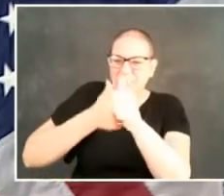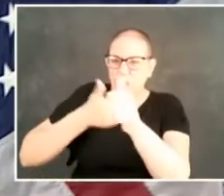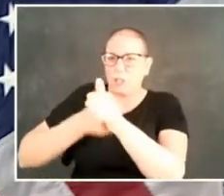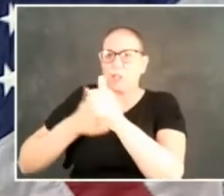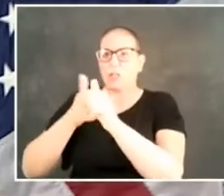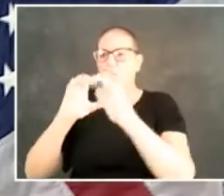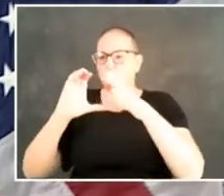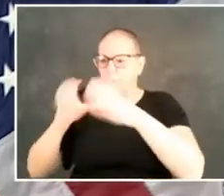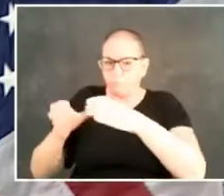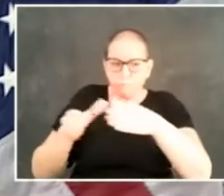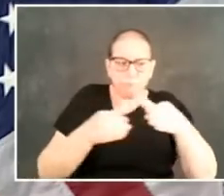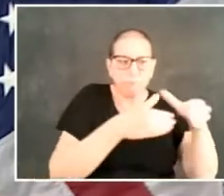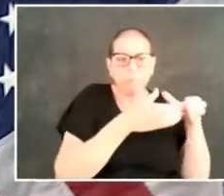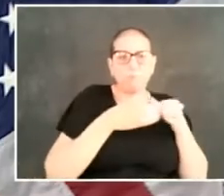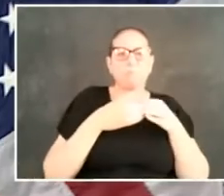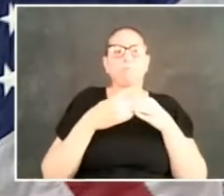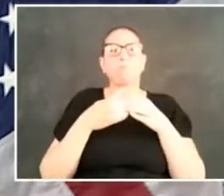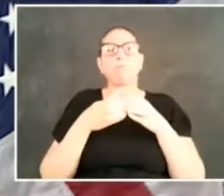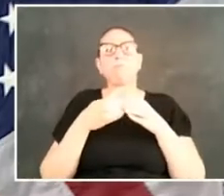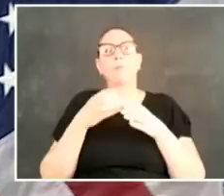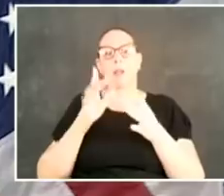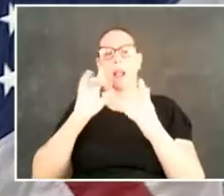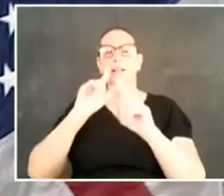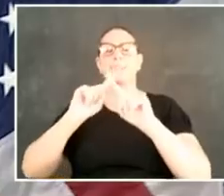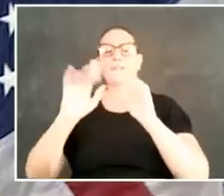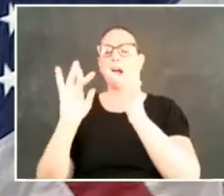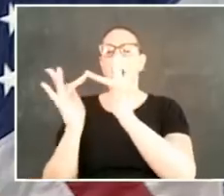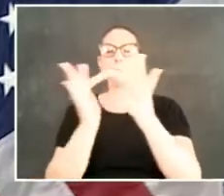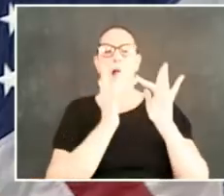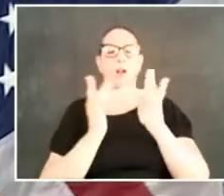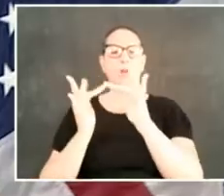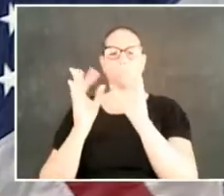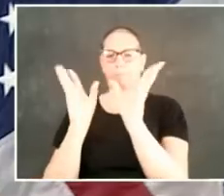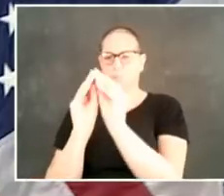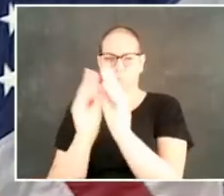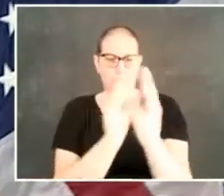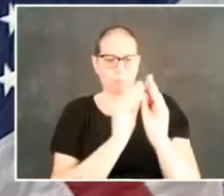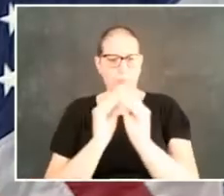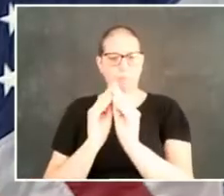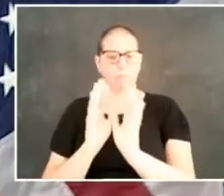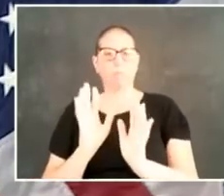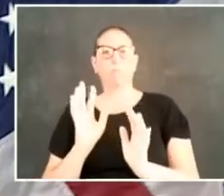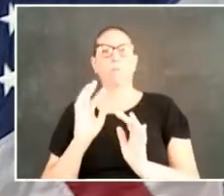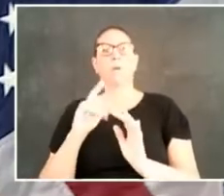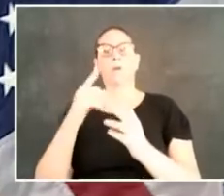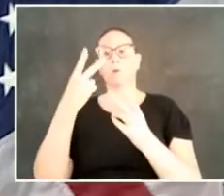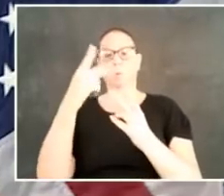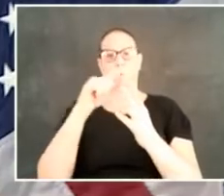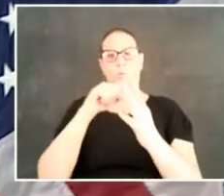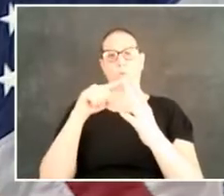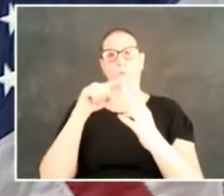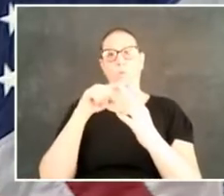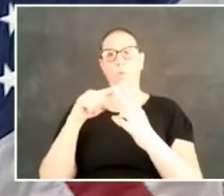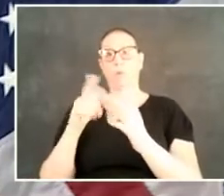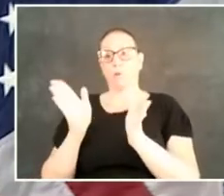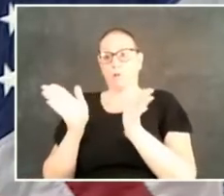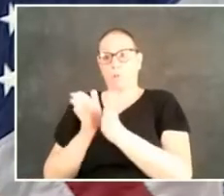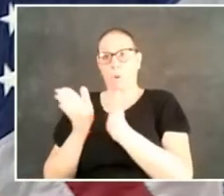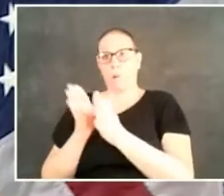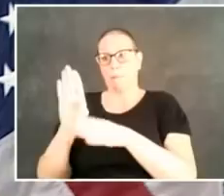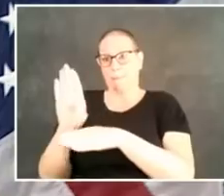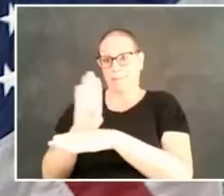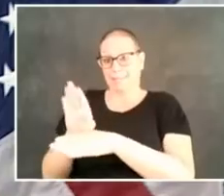starting with the two groups that will represent key elements of the business community, the small business community, and the community of larger businesses in this